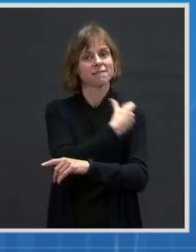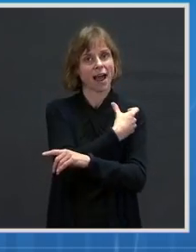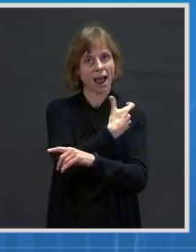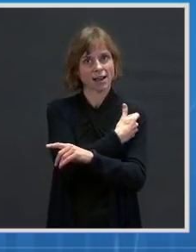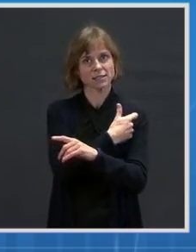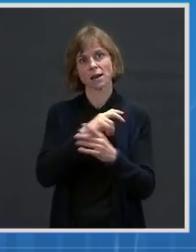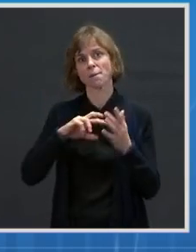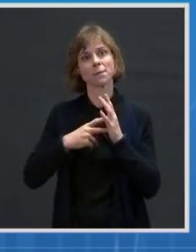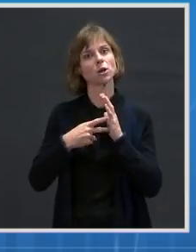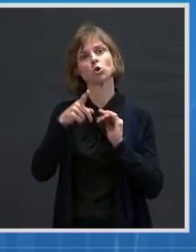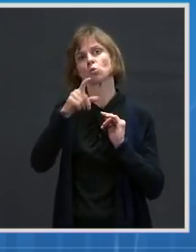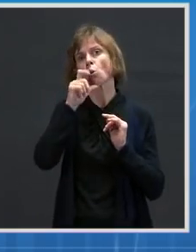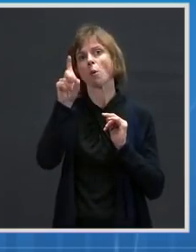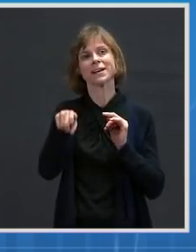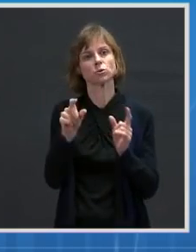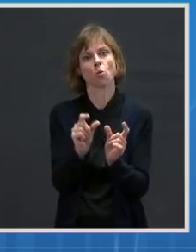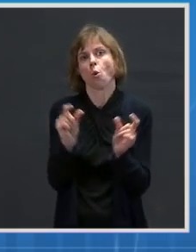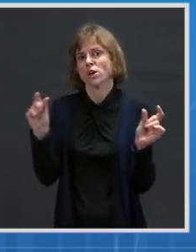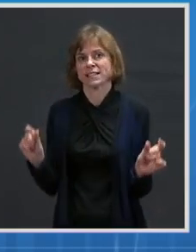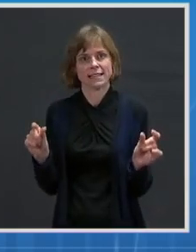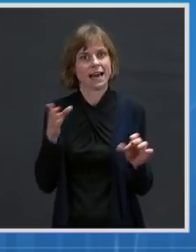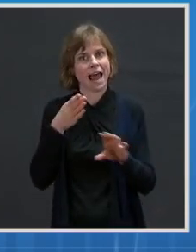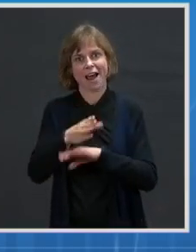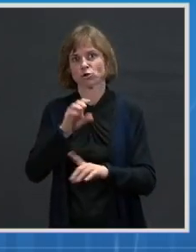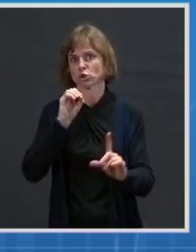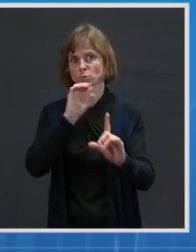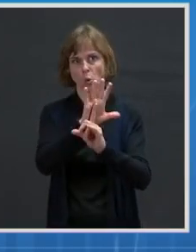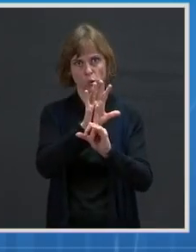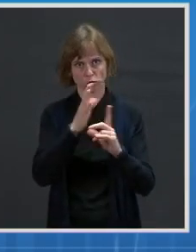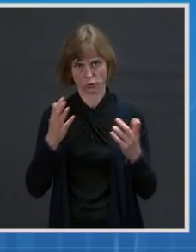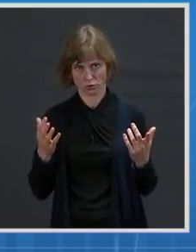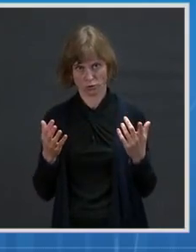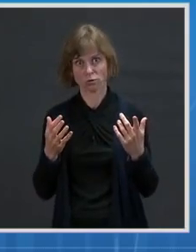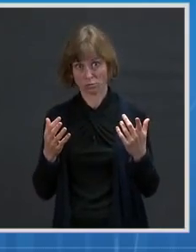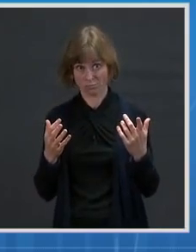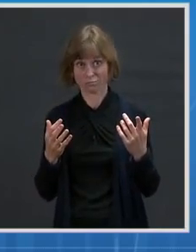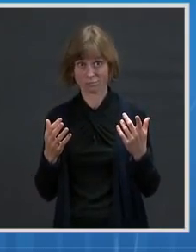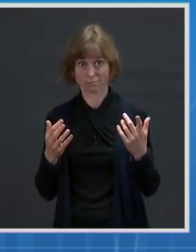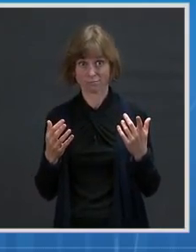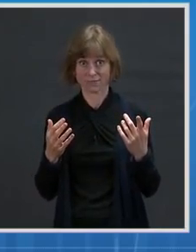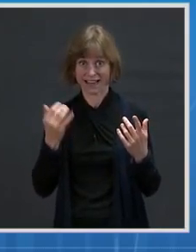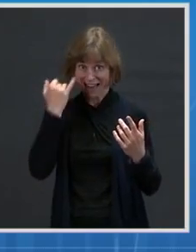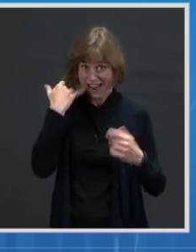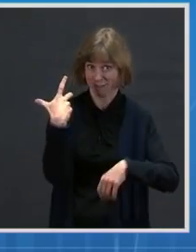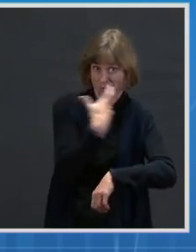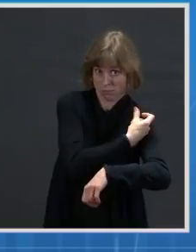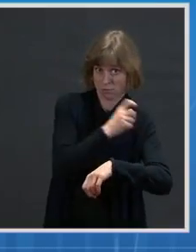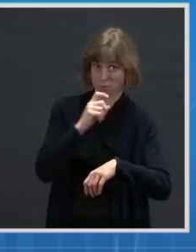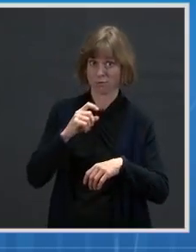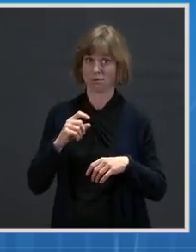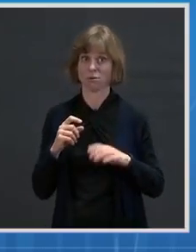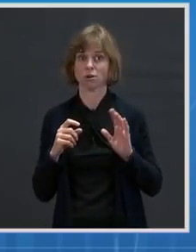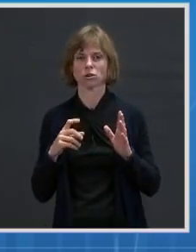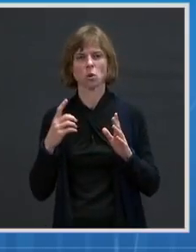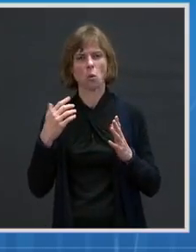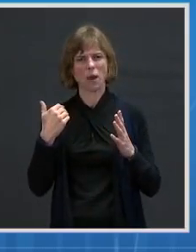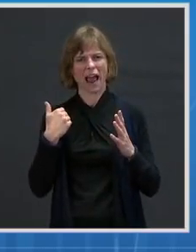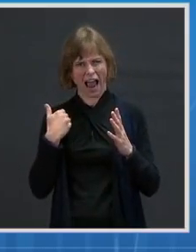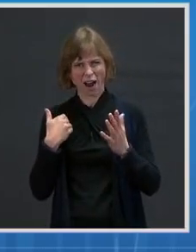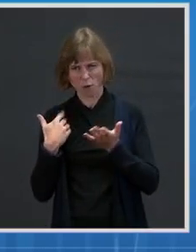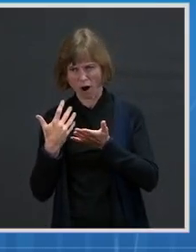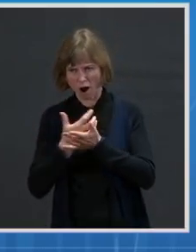longer a need to quarantine after you've been exposed. So we are starting to emerge with some guidance in this area, and more will